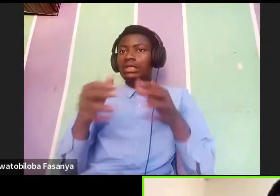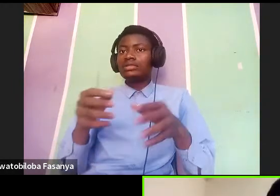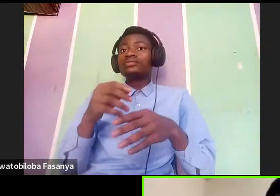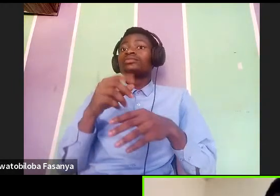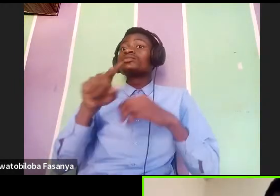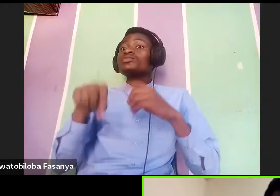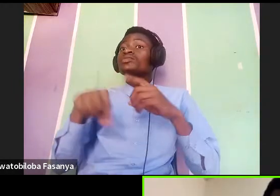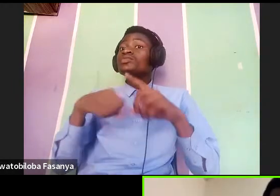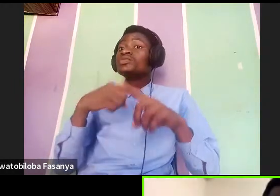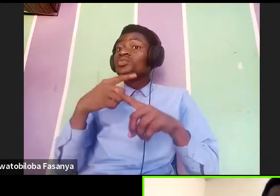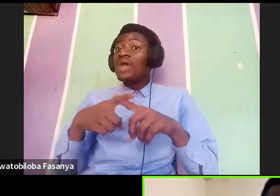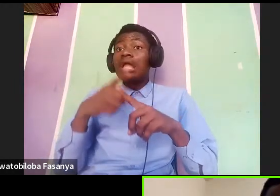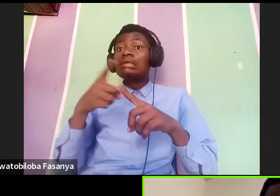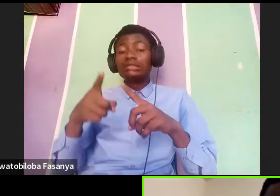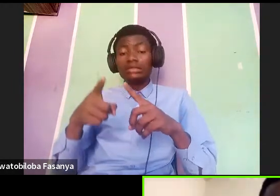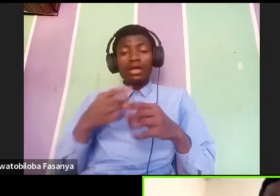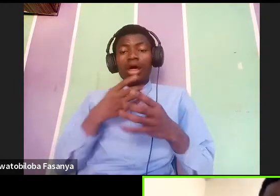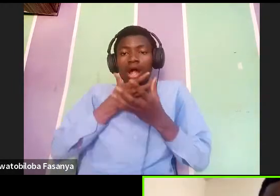to replace this.